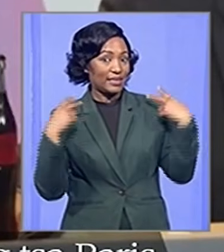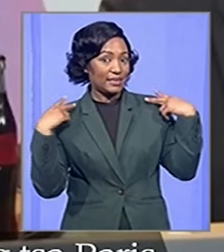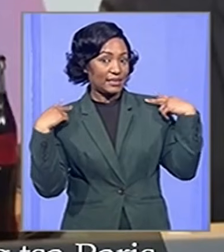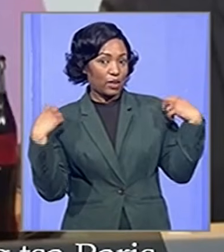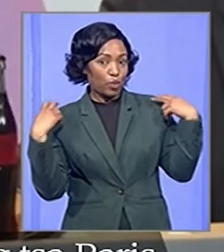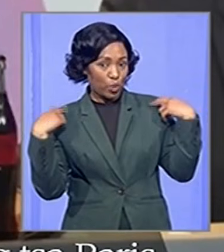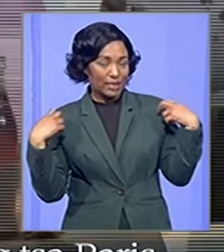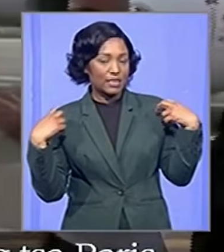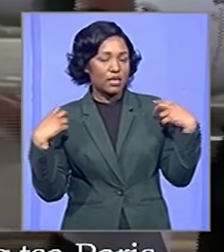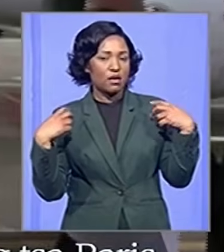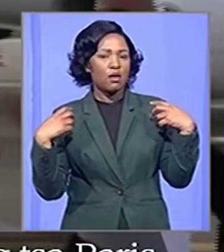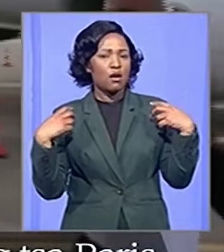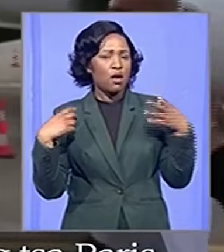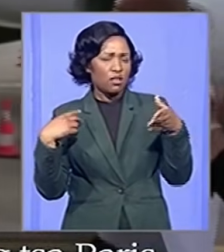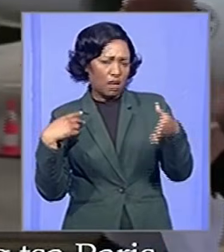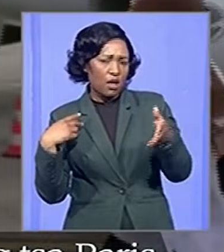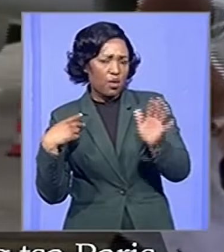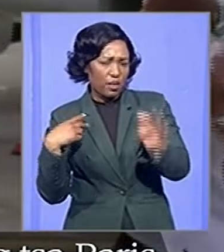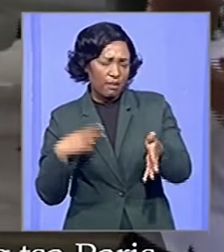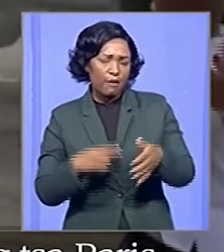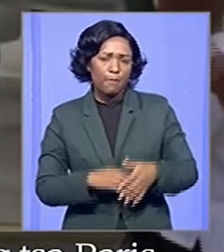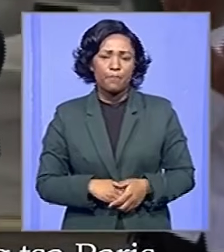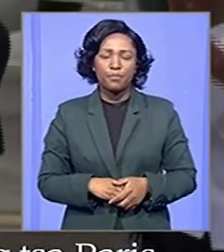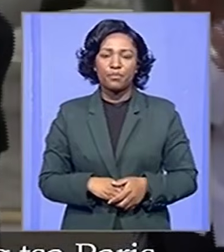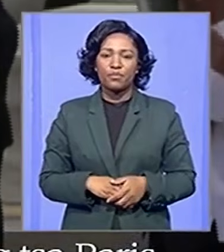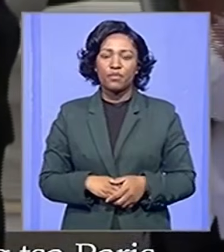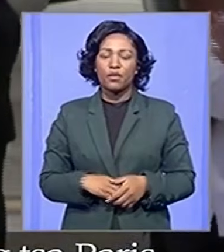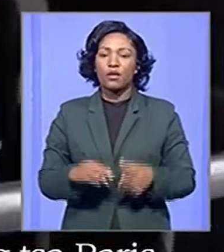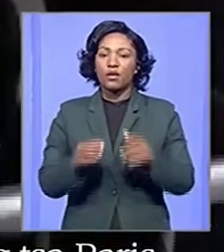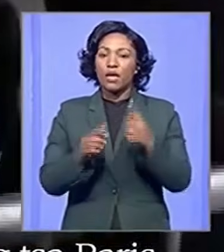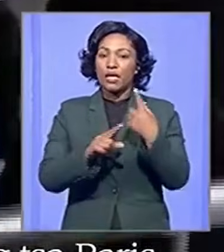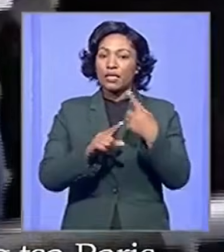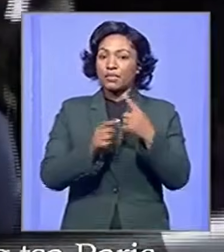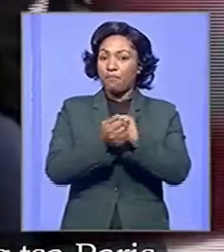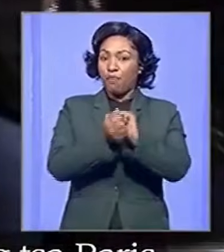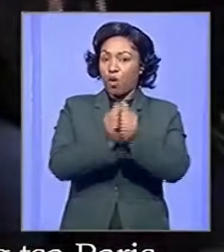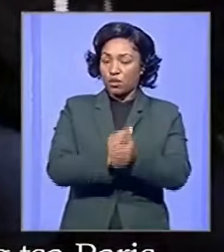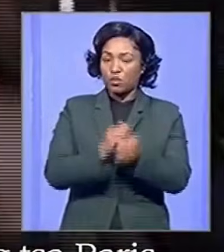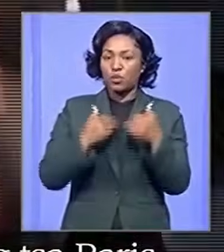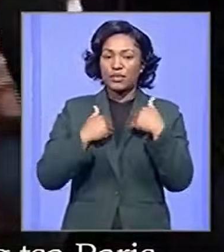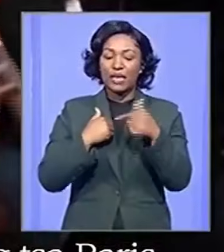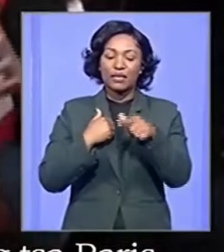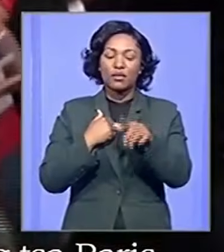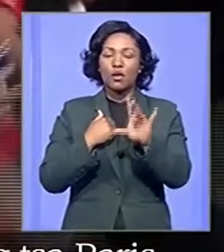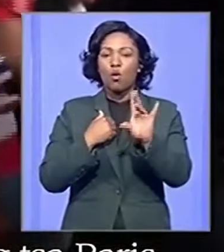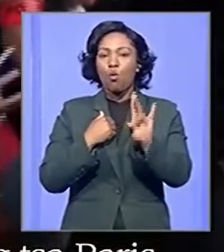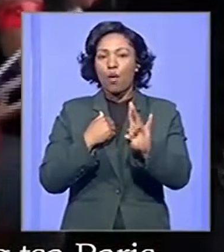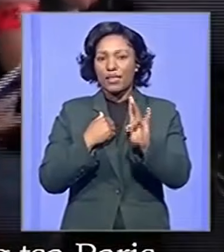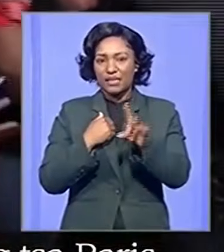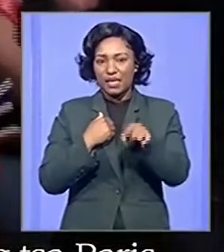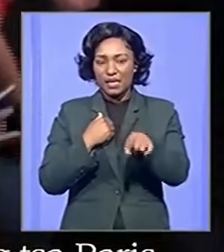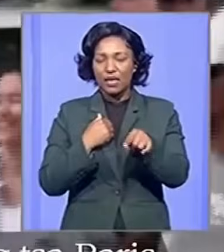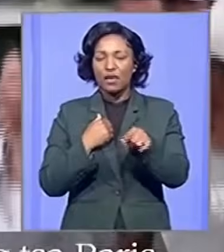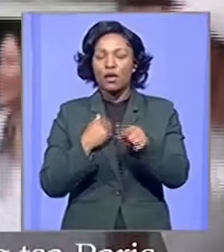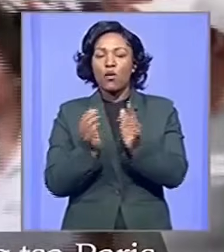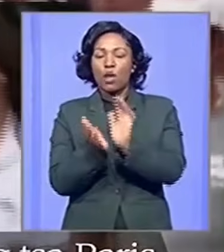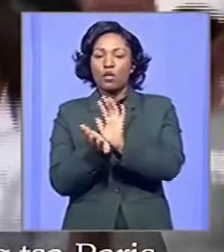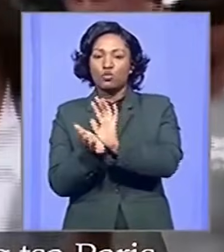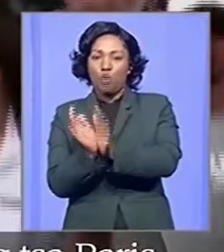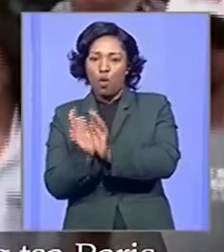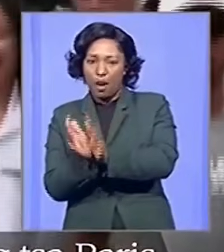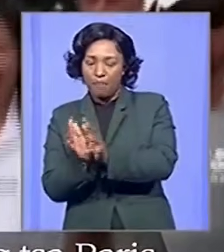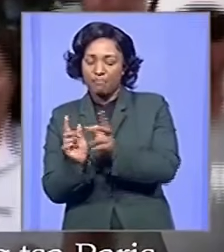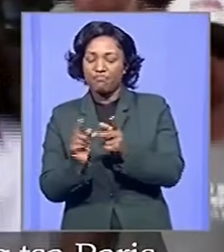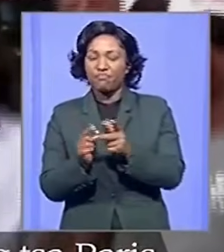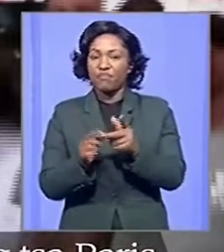be there. Dipapadi tsa Paris di qala ka Laboraro moo ho tlang ho ba le dipapadi tsa bolo ya maoto le